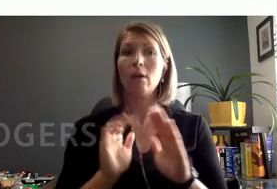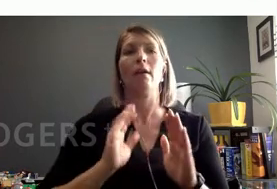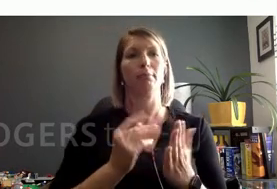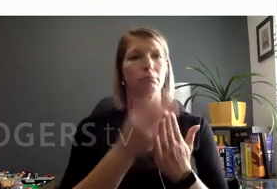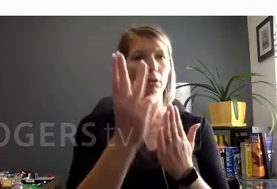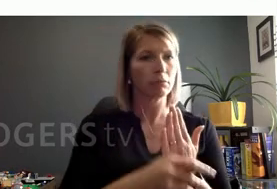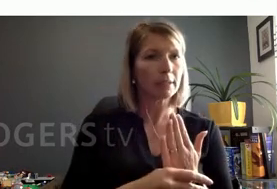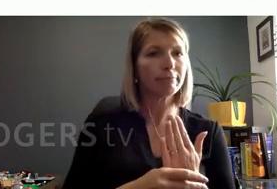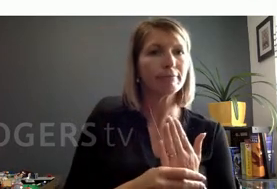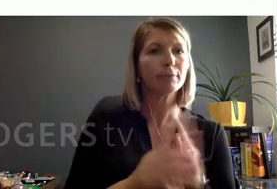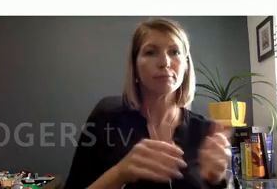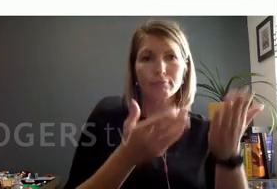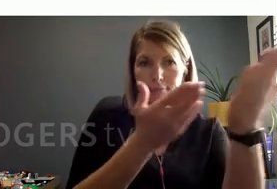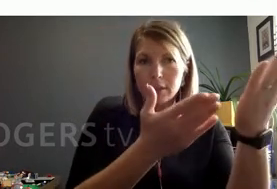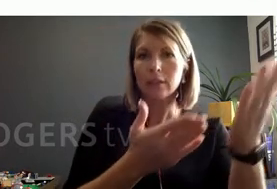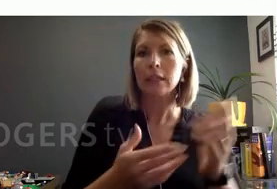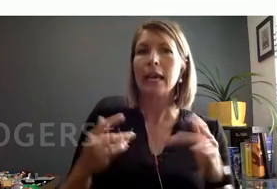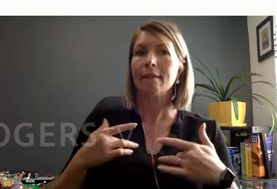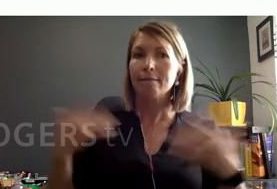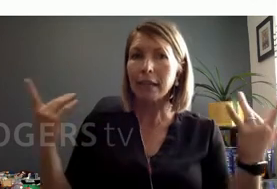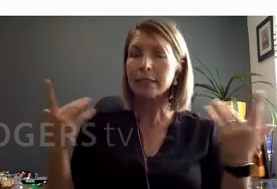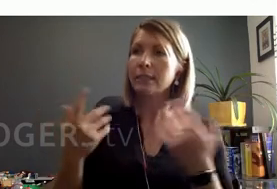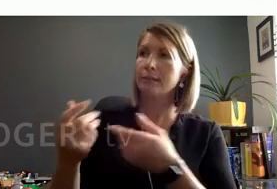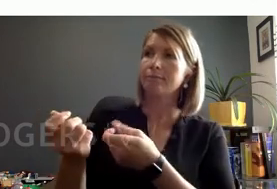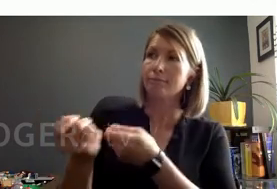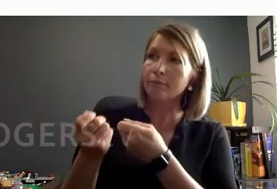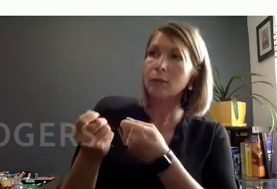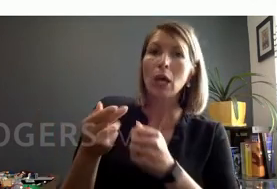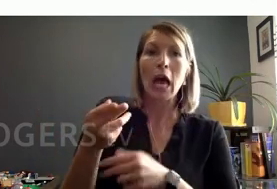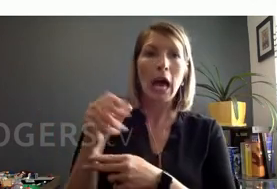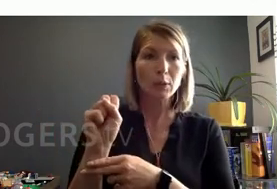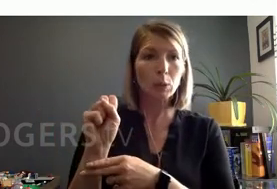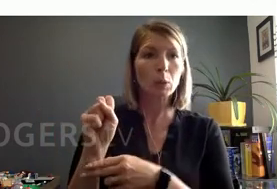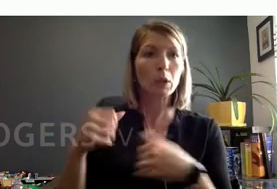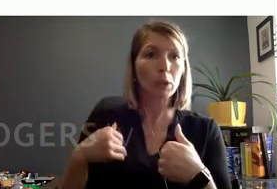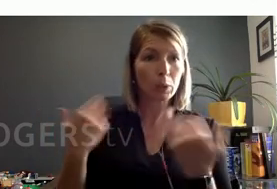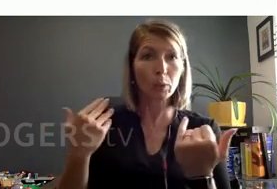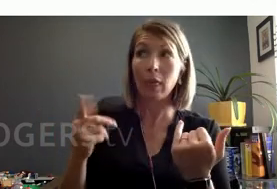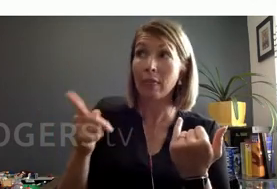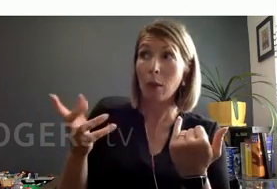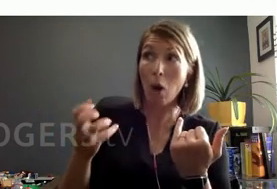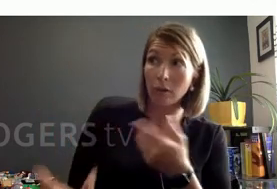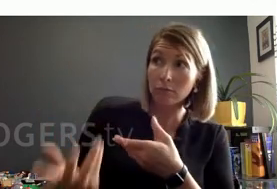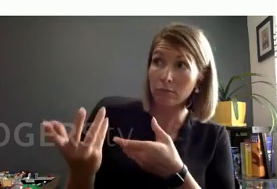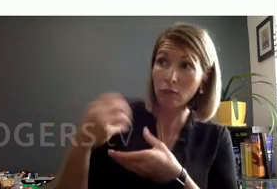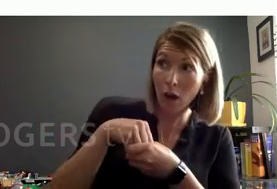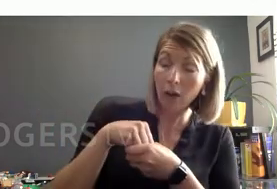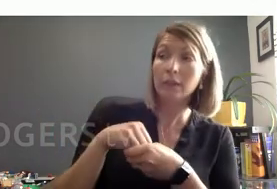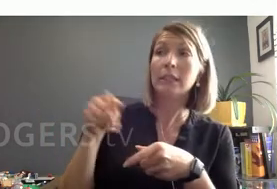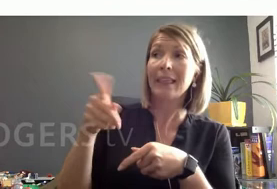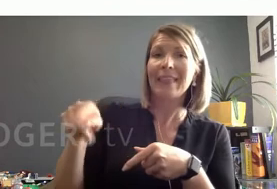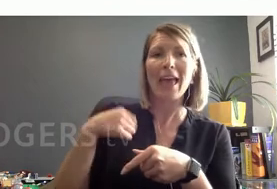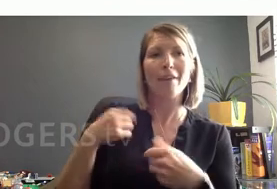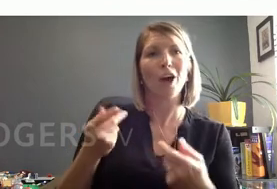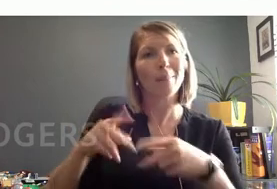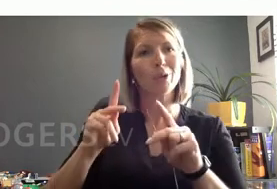first engaging high school youth who enroll in the program, and they get an opportunity to share their cultures